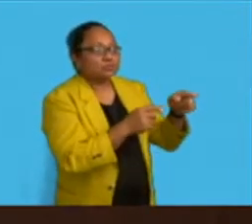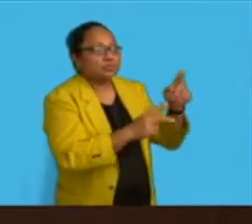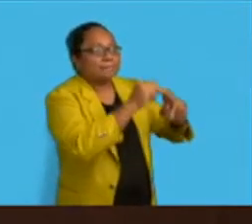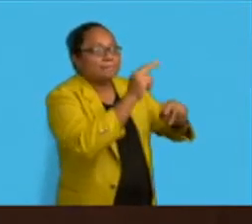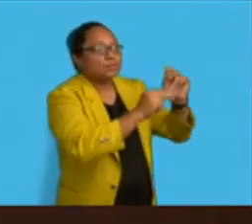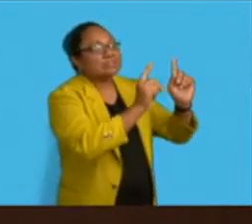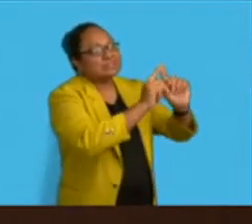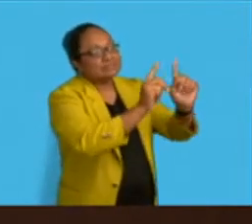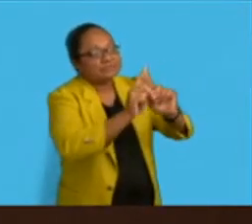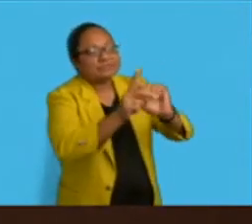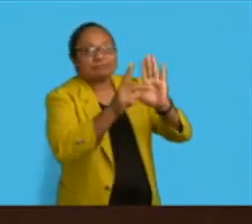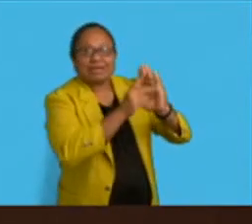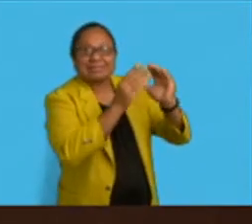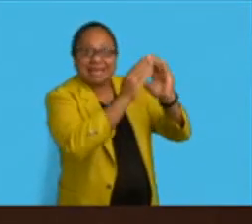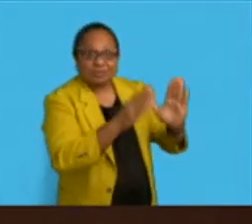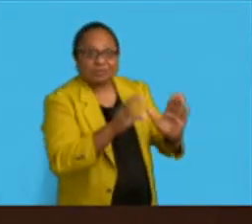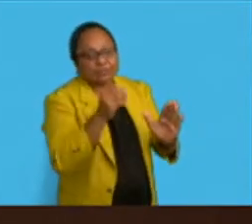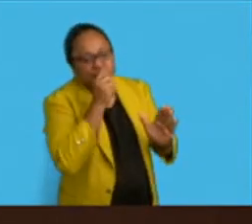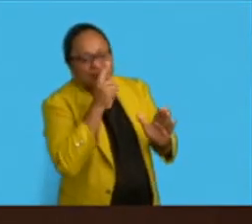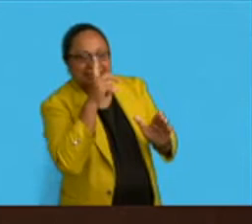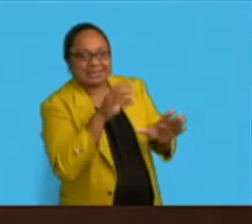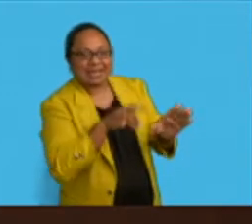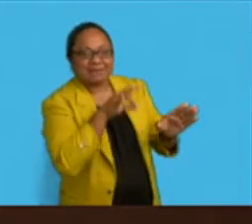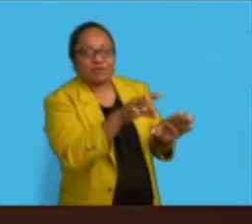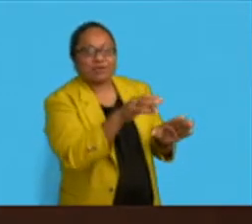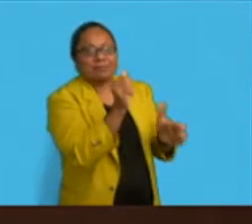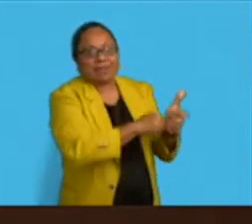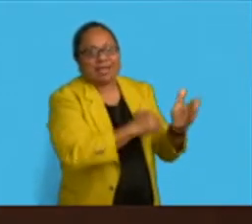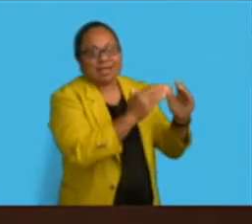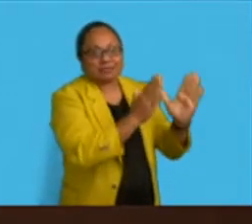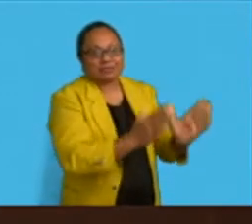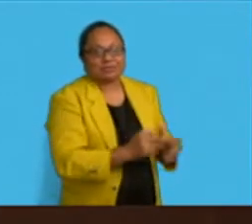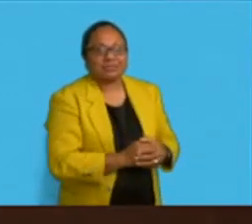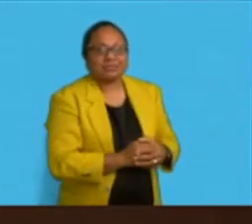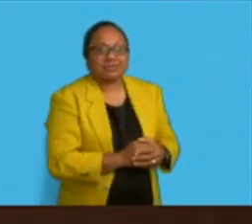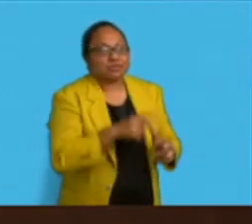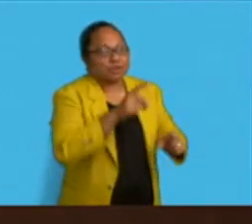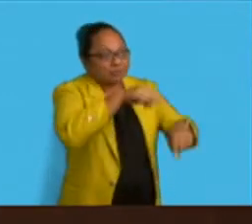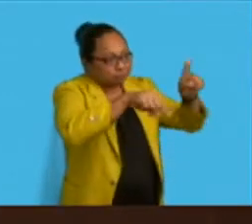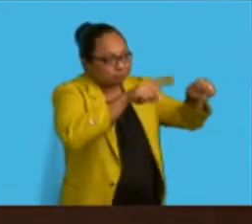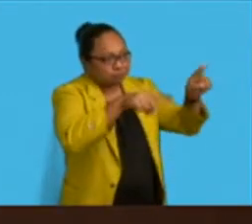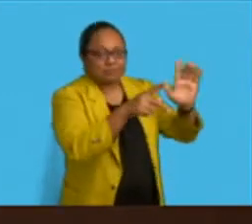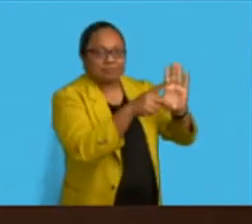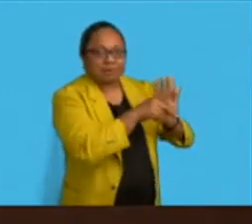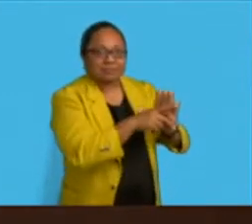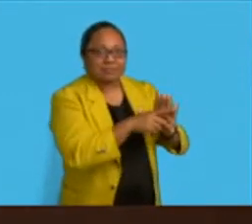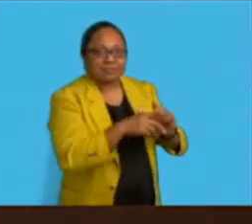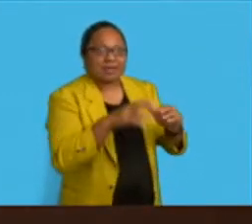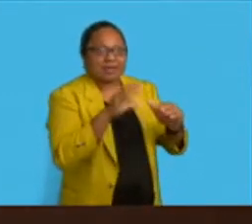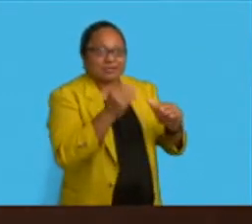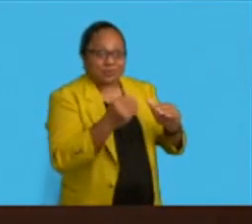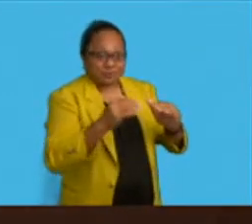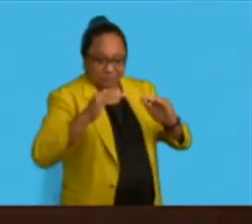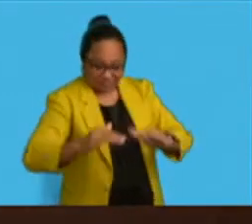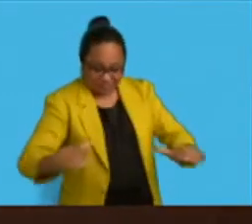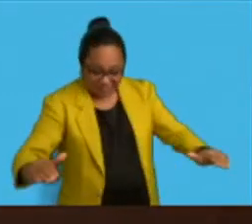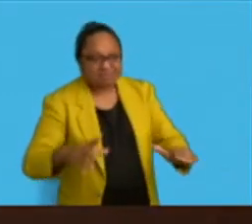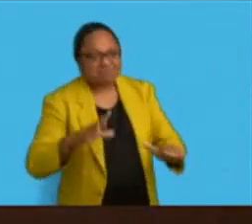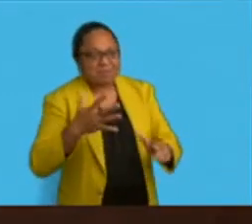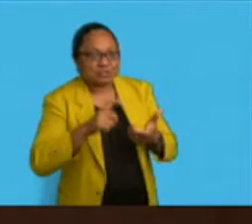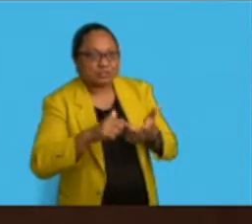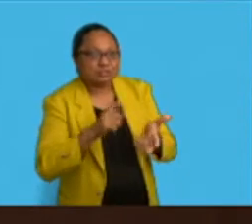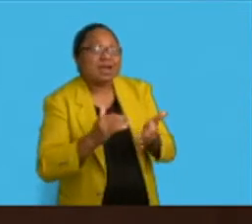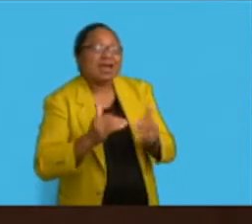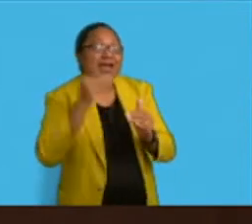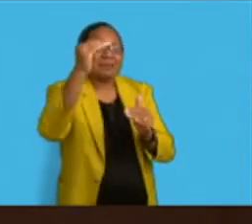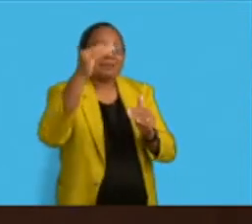housing development. Once completed, the development will offer different price points. So on one floor, you could have units at affordable pricing, mid-range